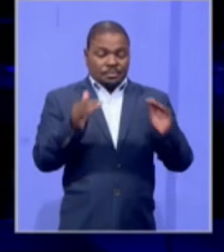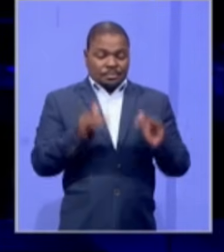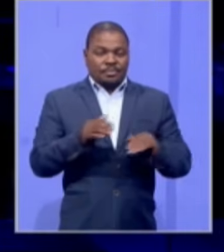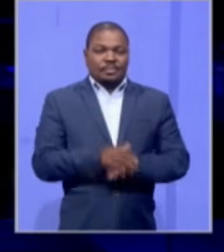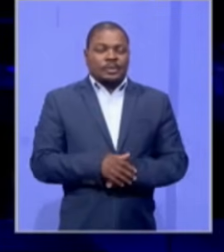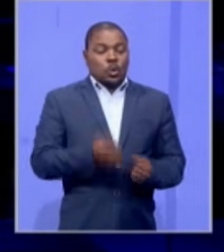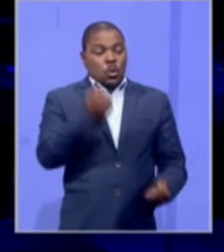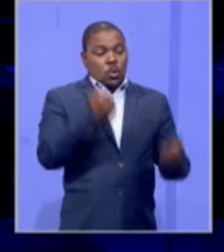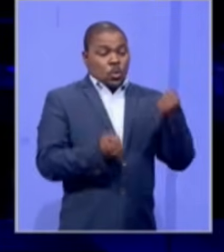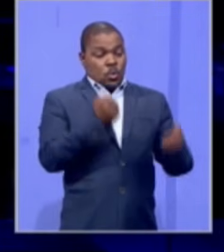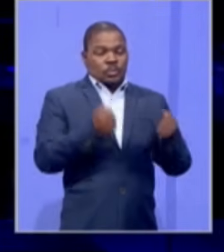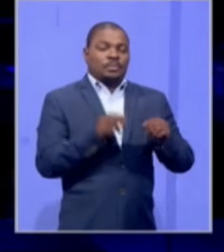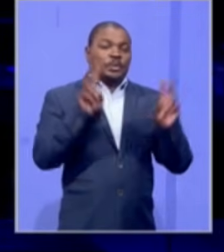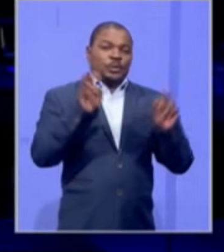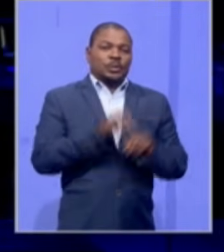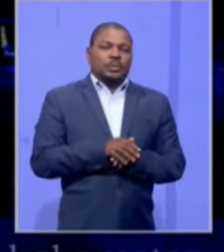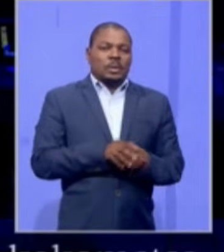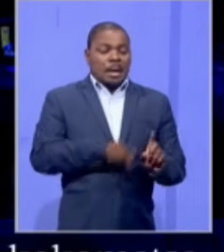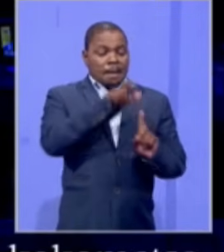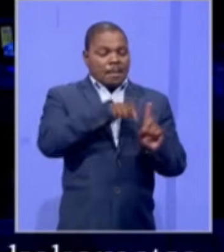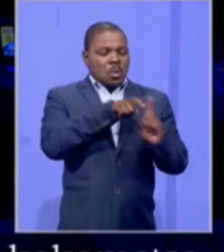makgotla dinyewe ka tse re moqosi wa